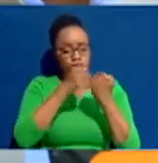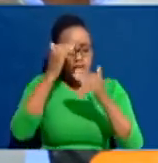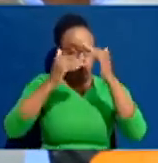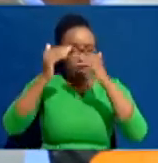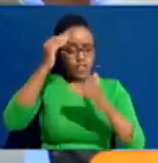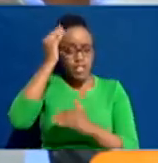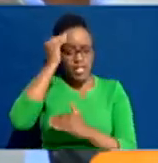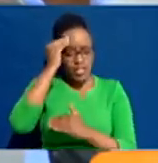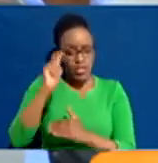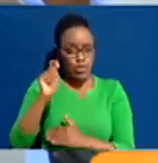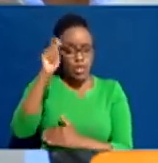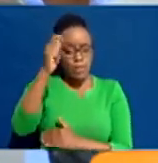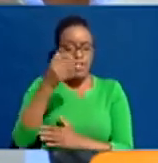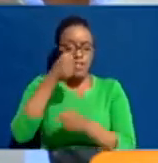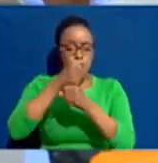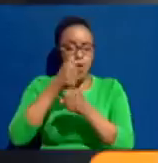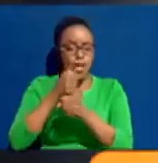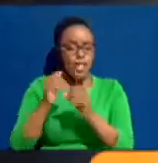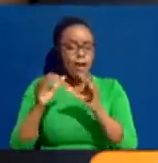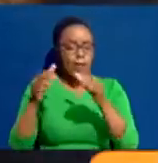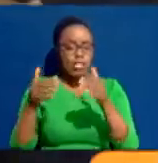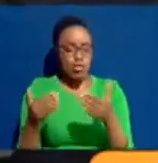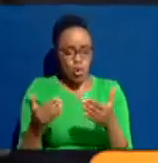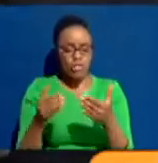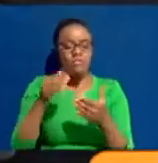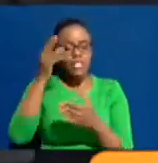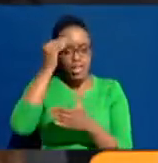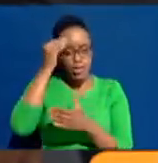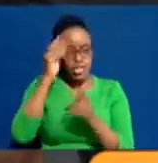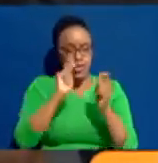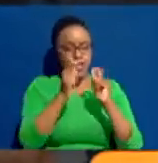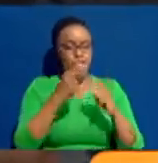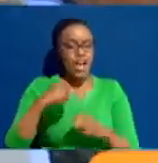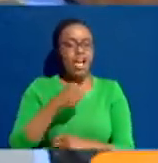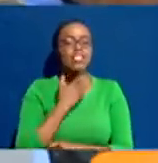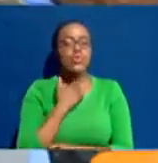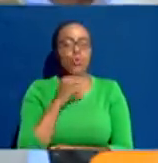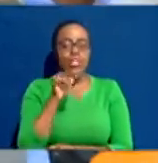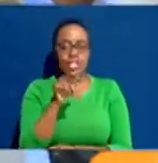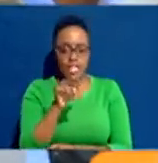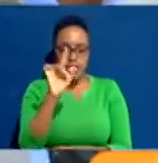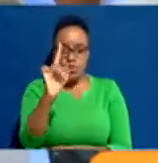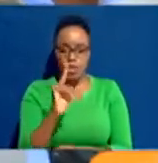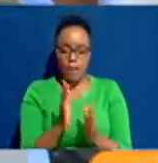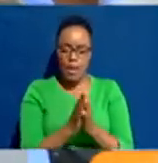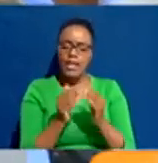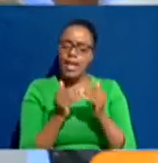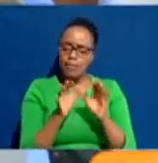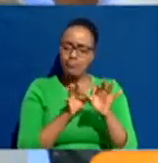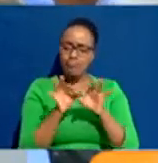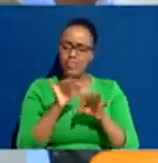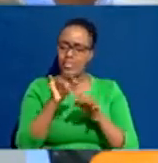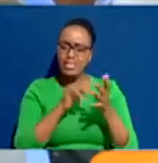education to the presidential working party on educational reforms? We want him to come in the open and tell us what he